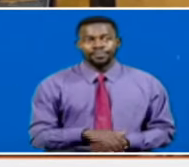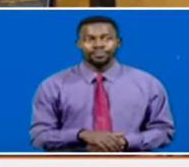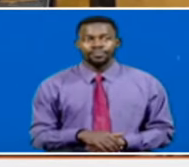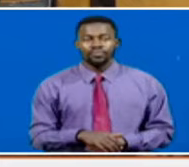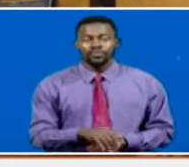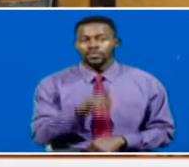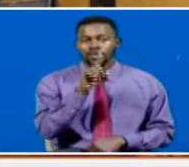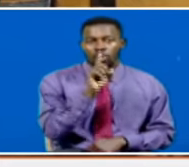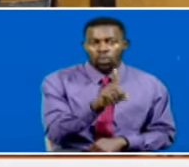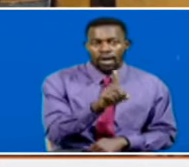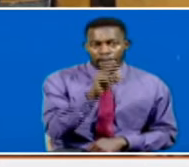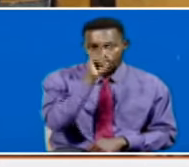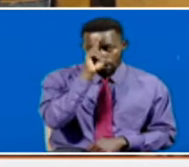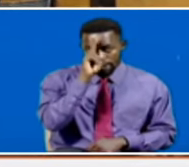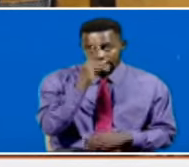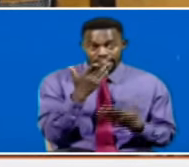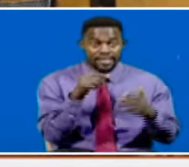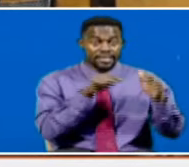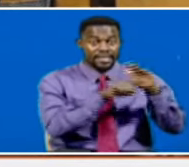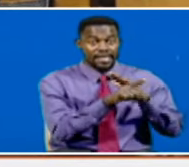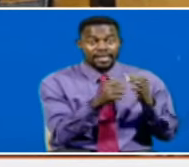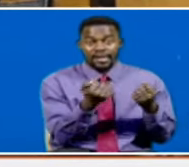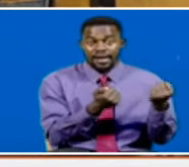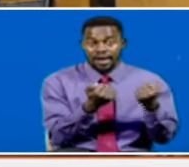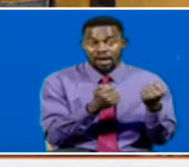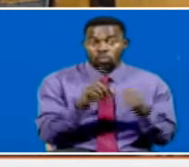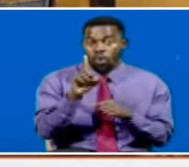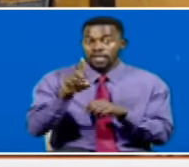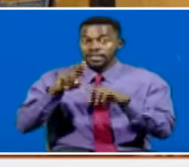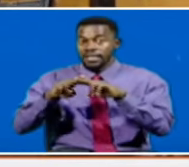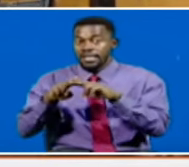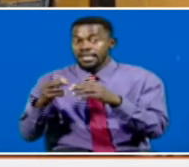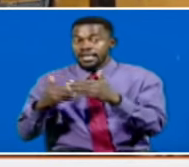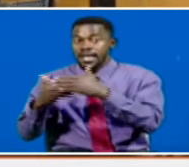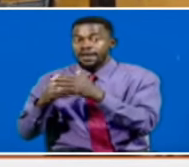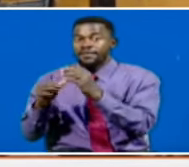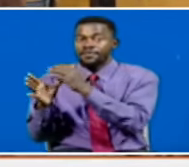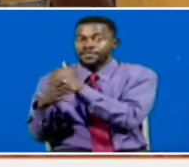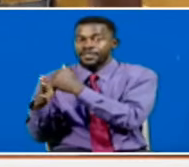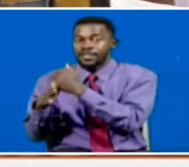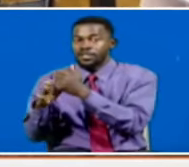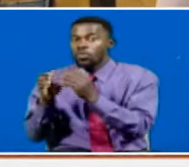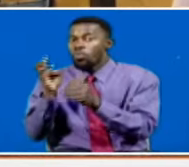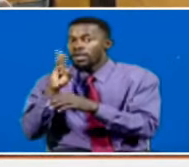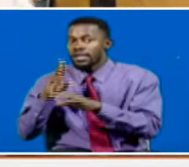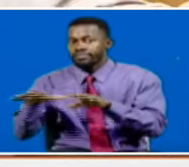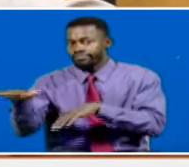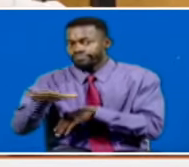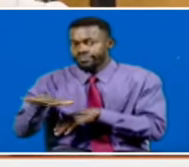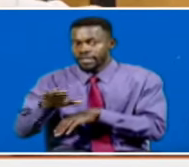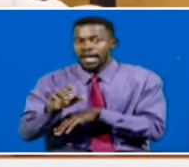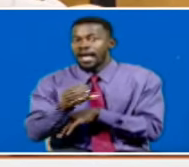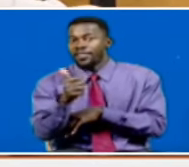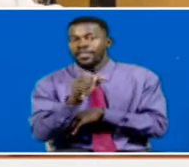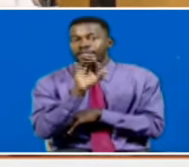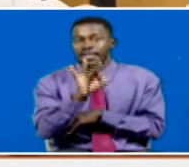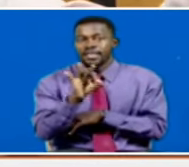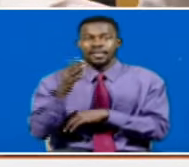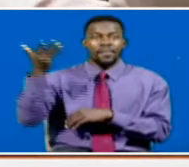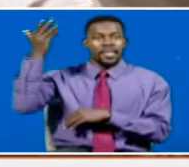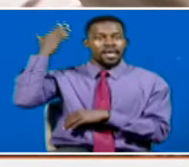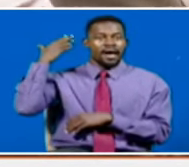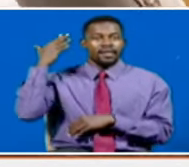in the vehicle, one was seated next to the fishbone there. The other three were behind.